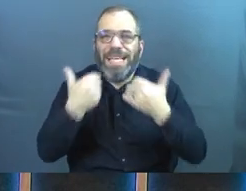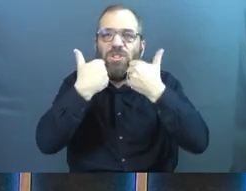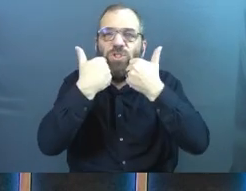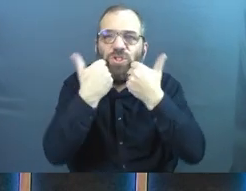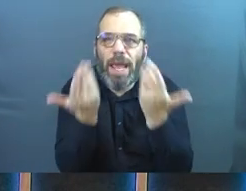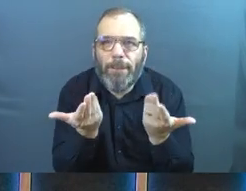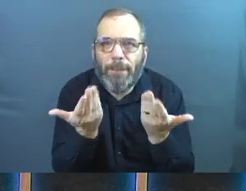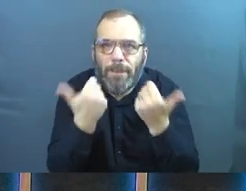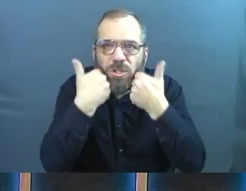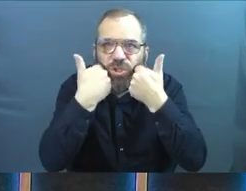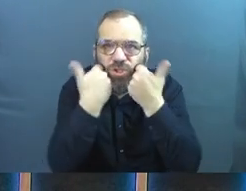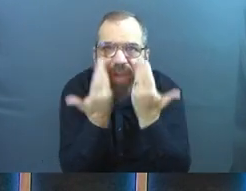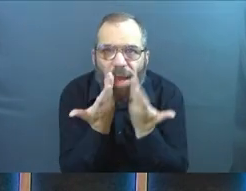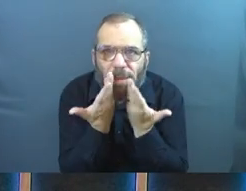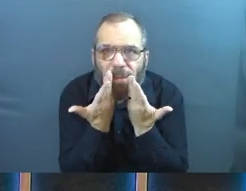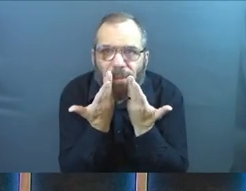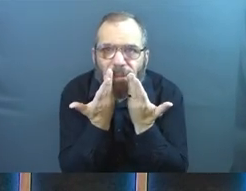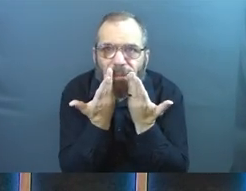shame.